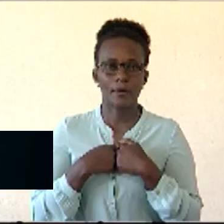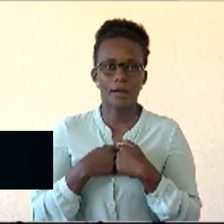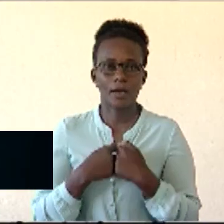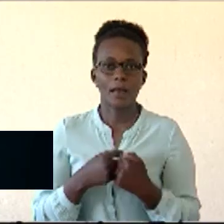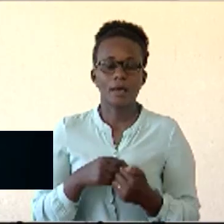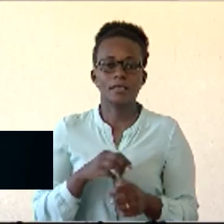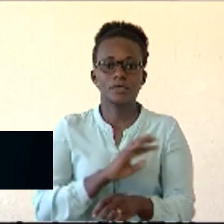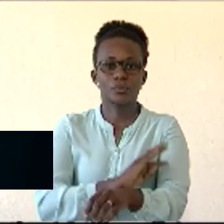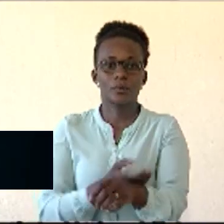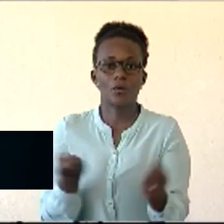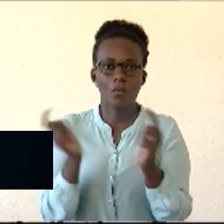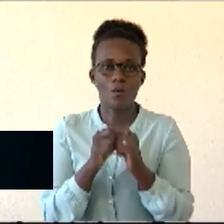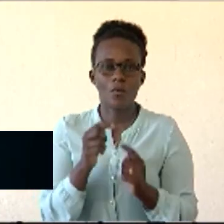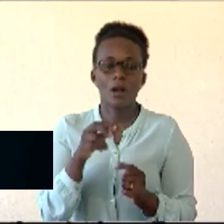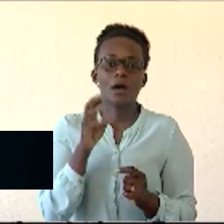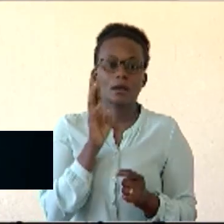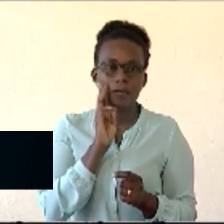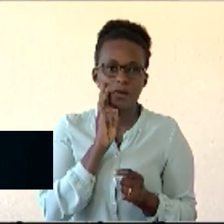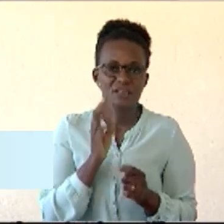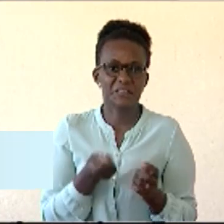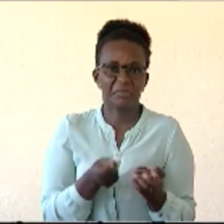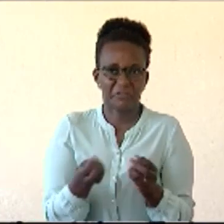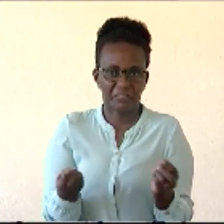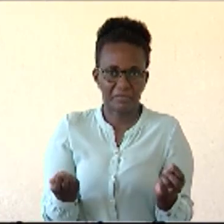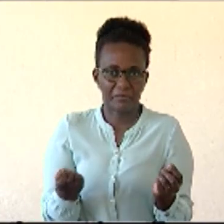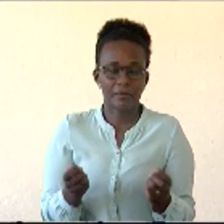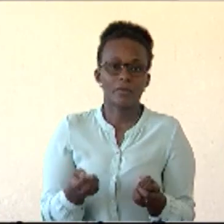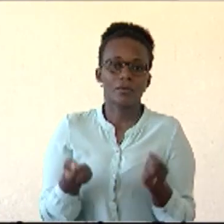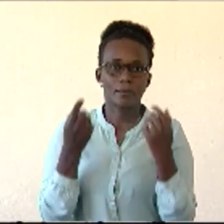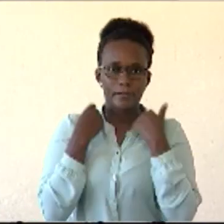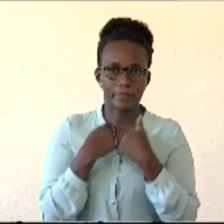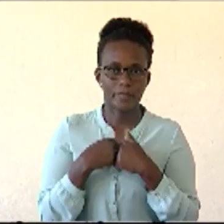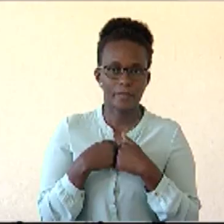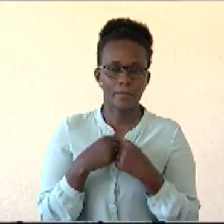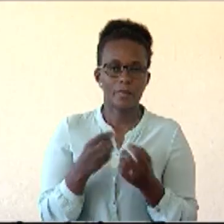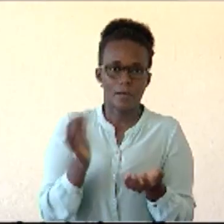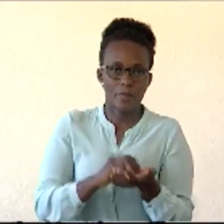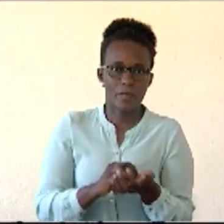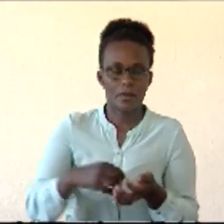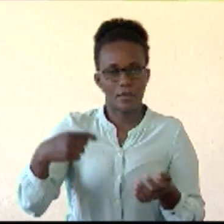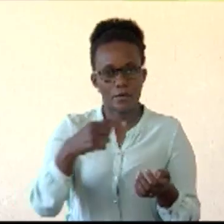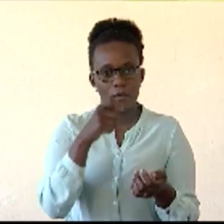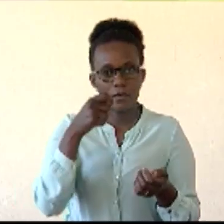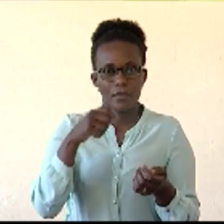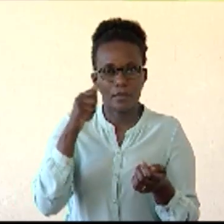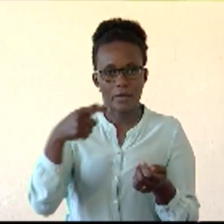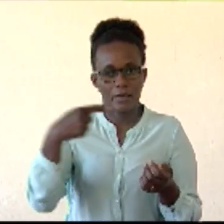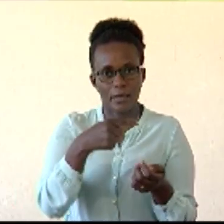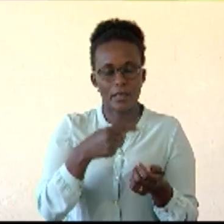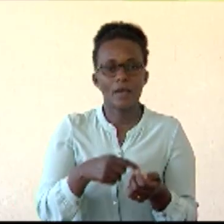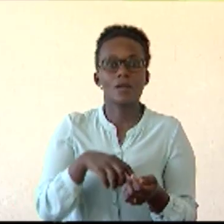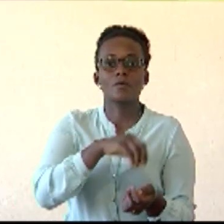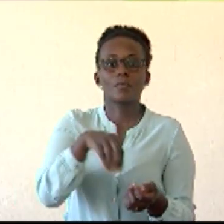it the same amount of money with that one that is covered with gold, because they have